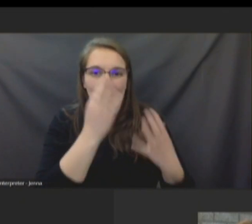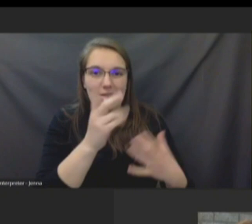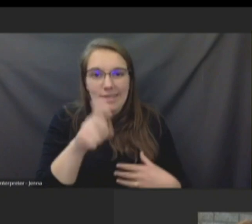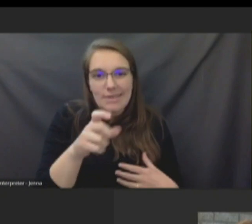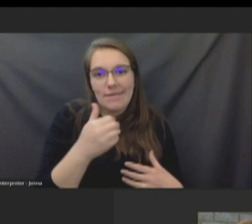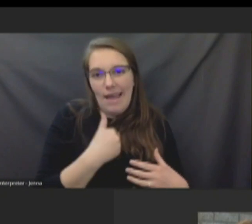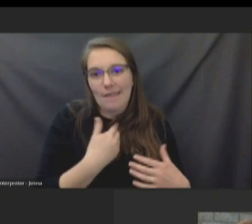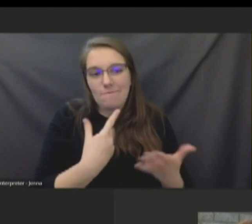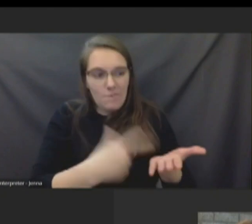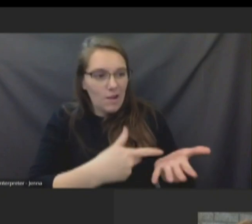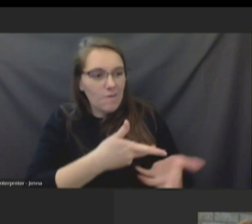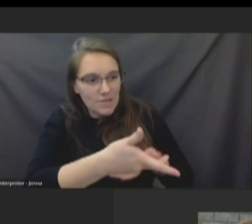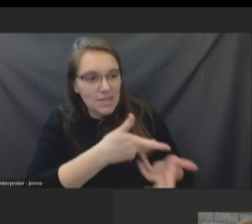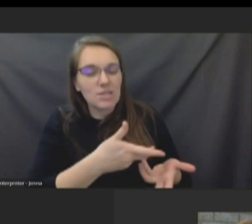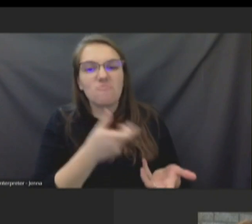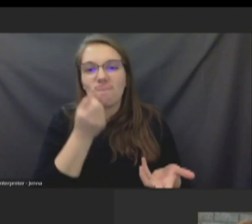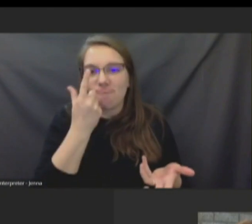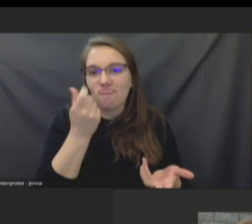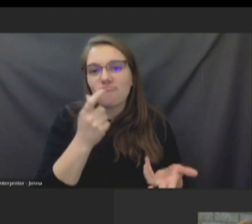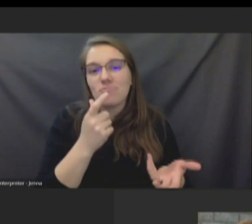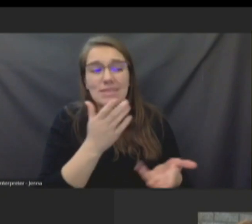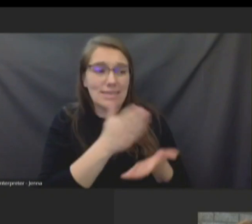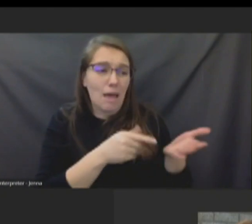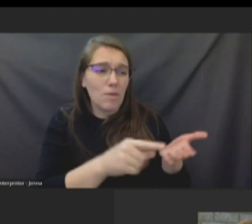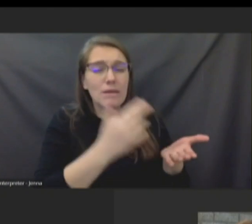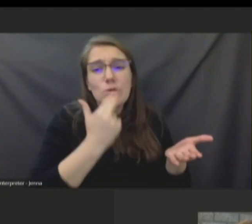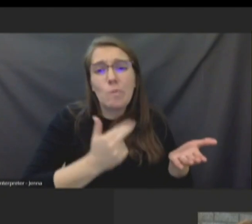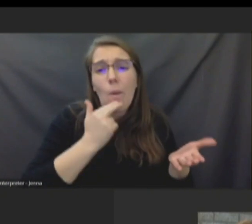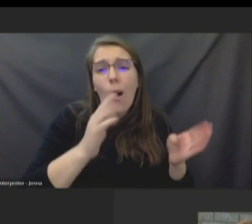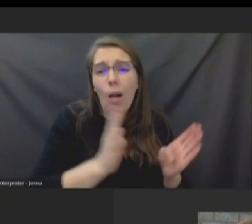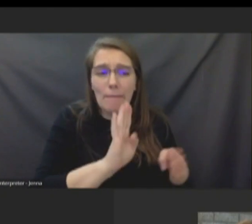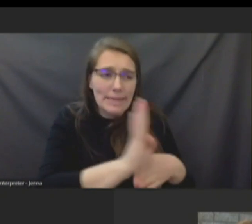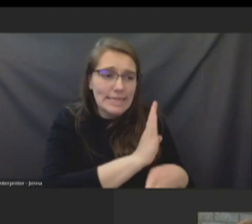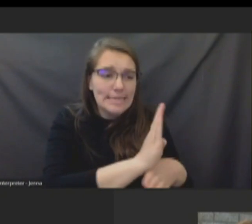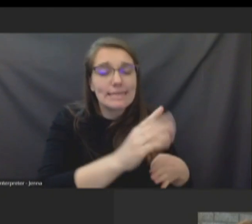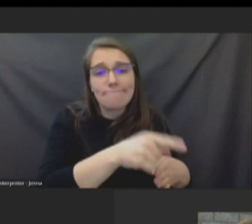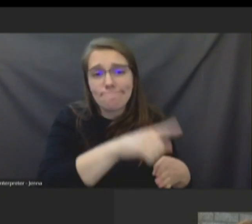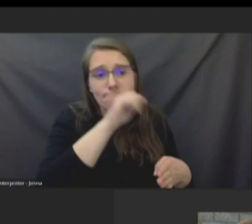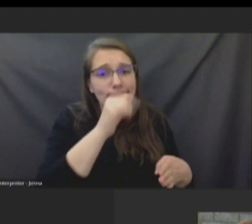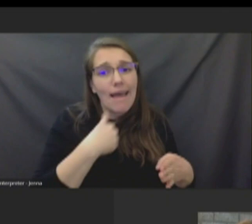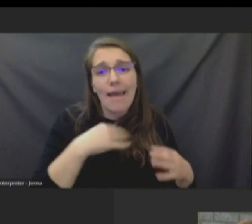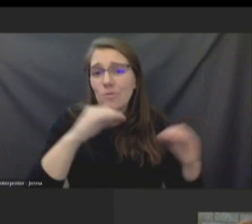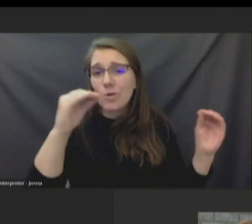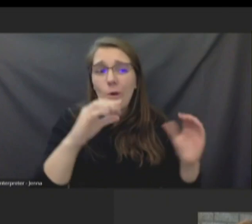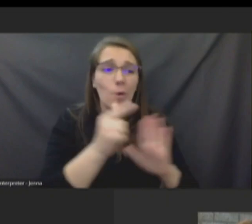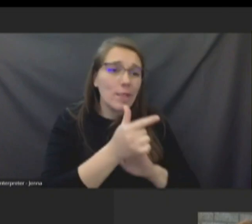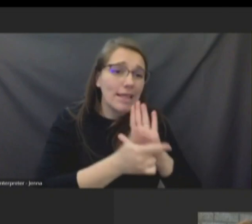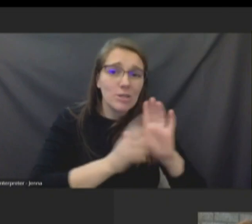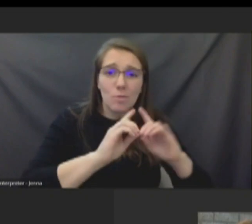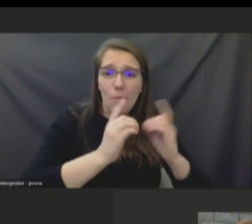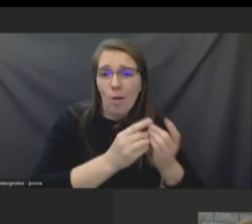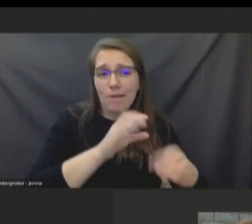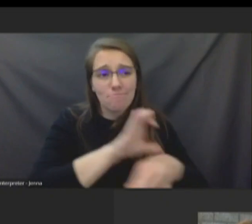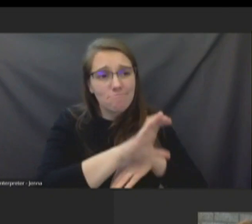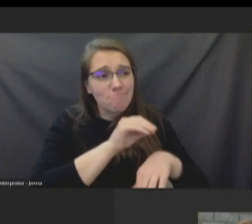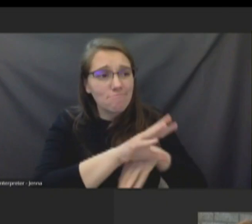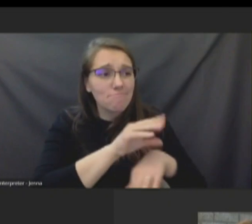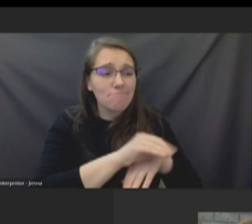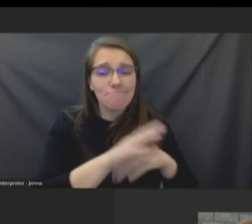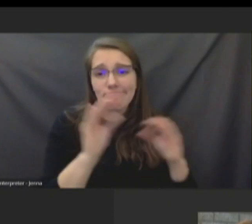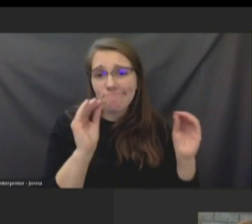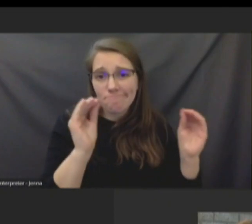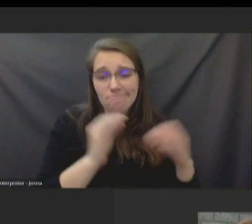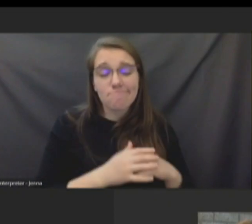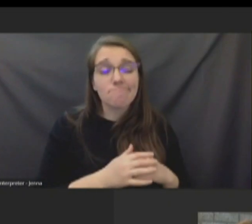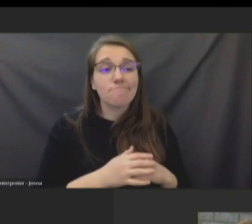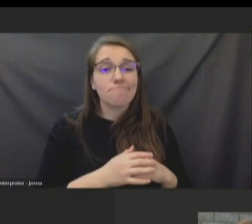conversations, understanding that many of them are small businesses that don't necessarily have legal counsel on staff or sort of the ability to,